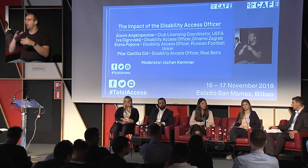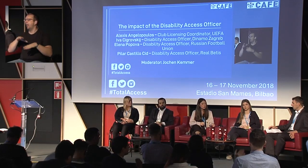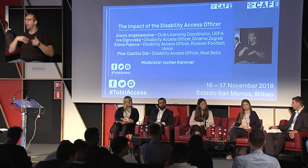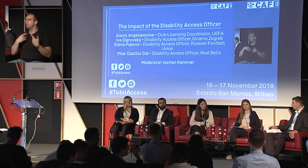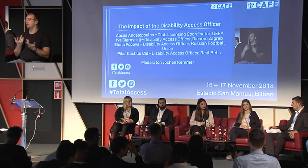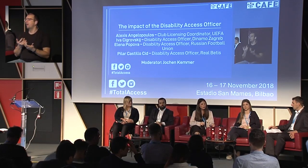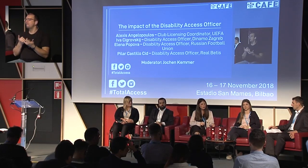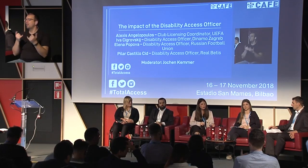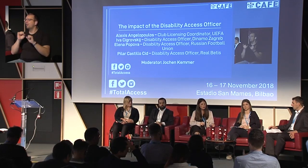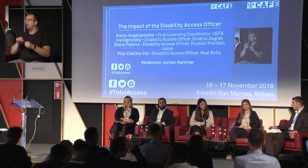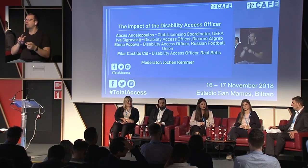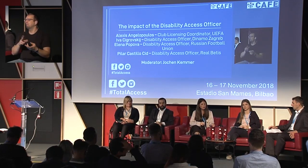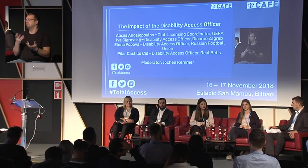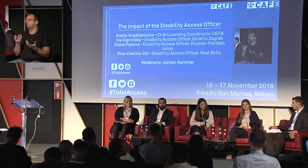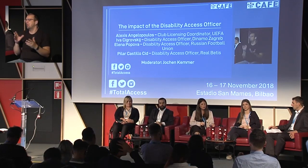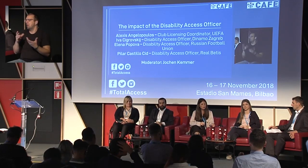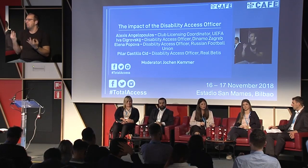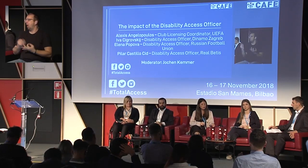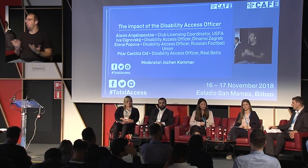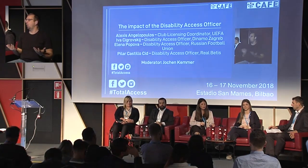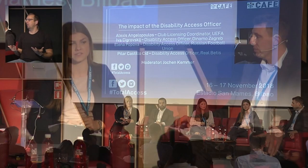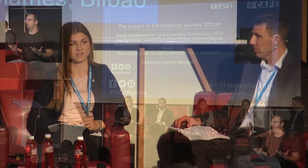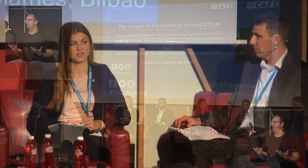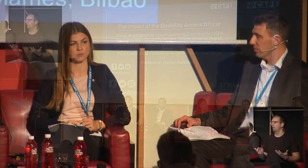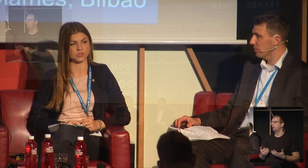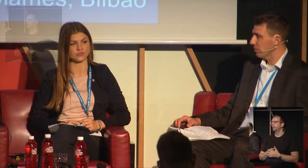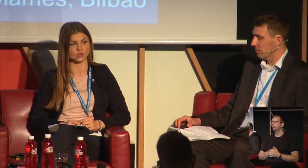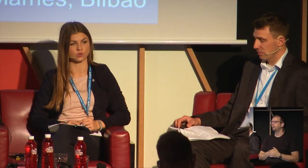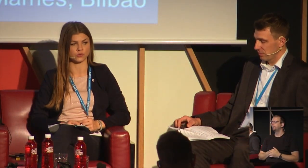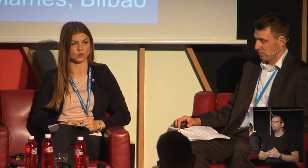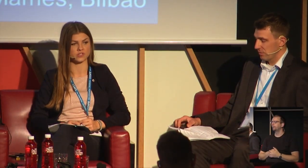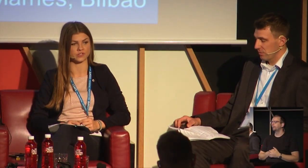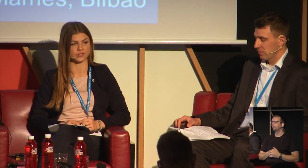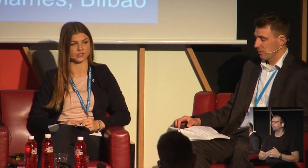DAO should start some project and make some ideas. But